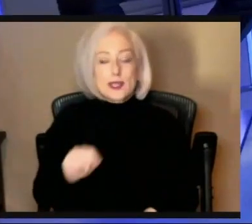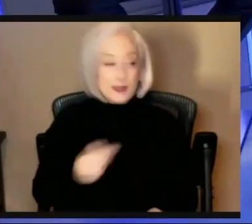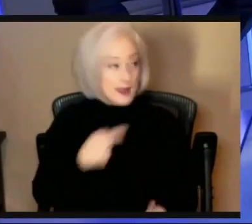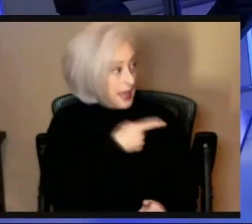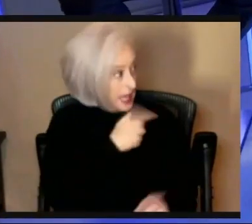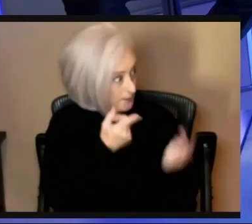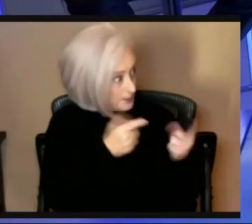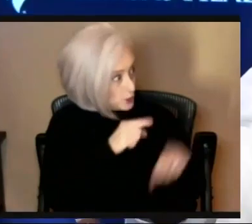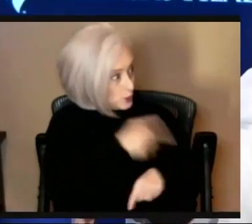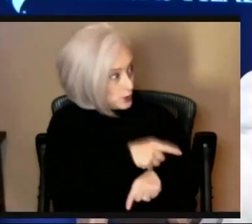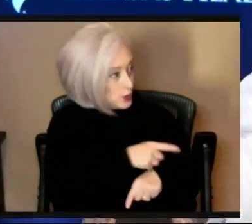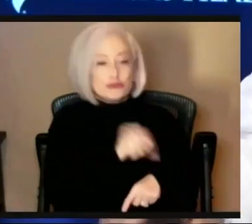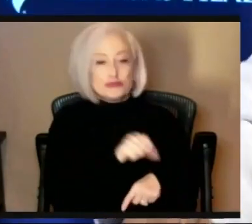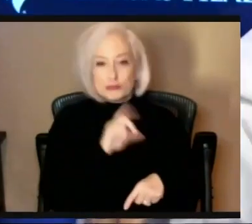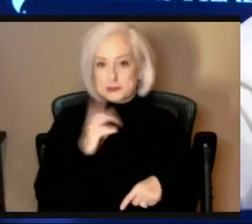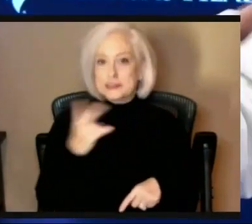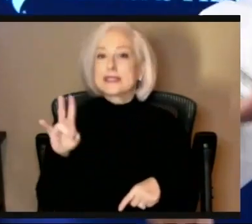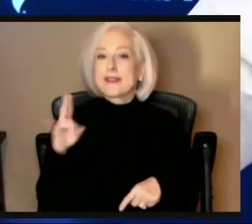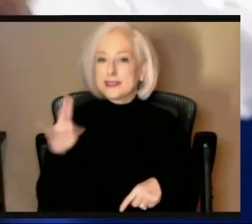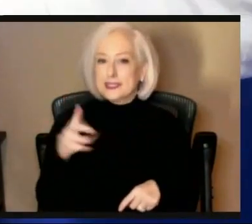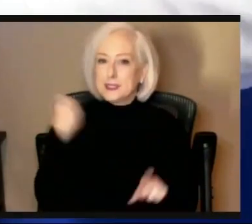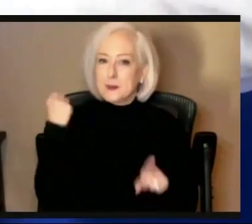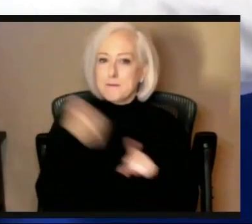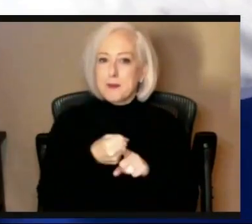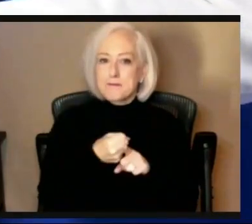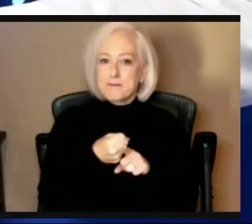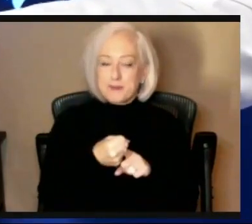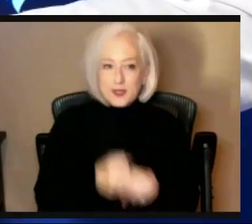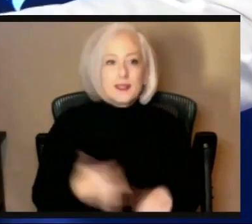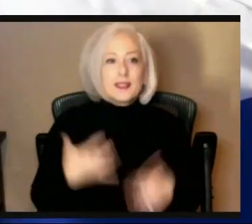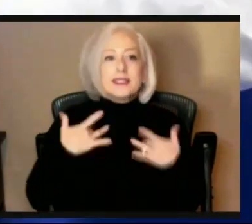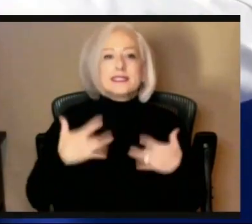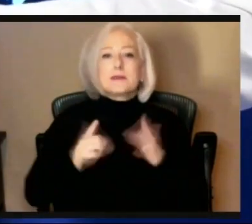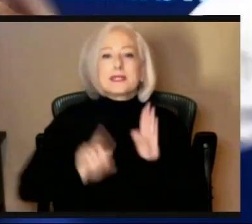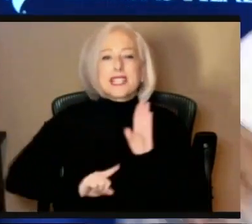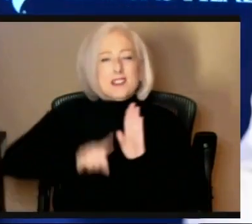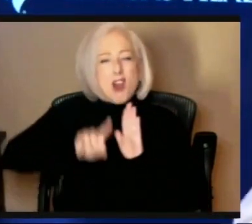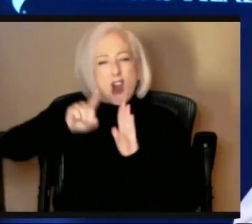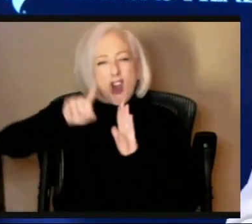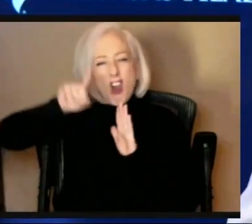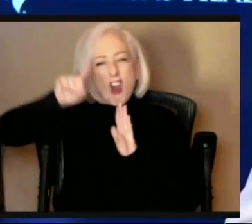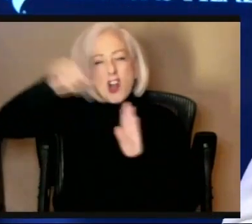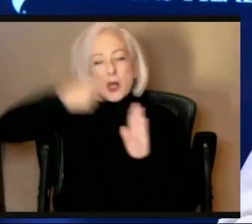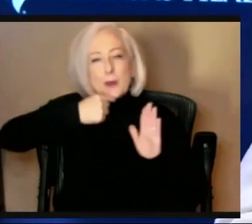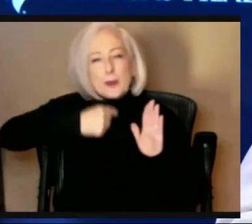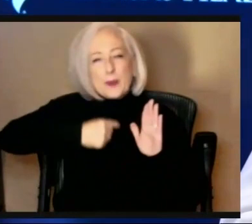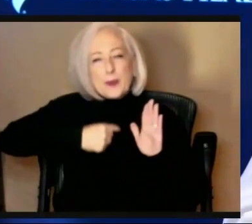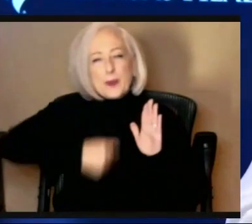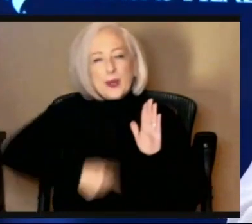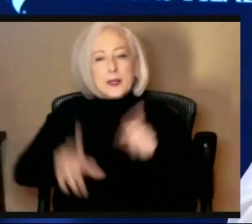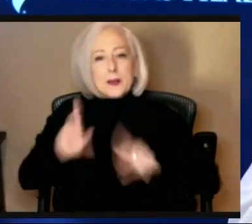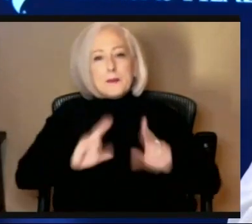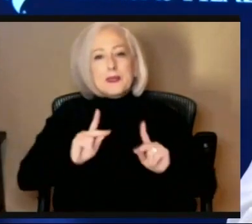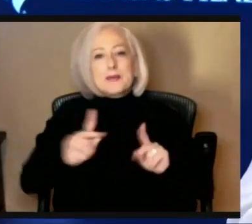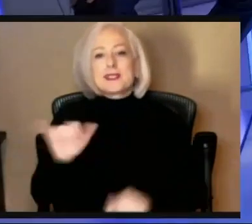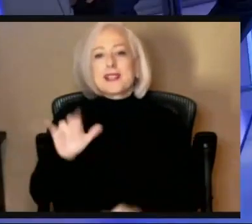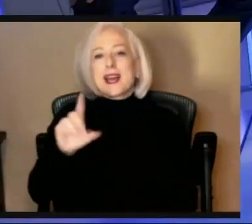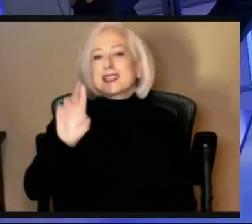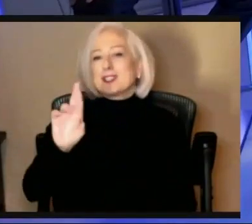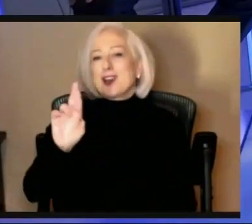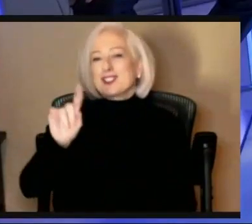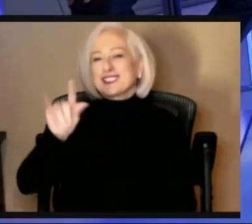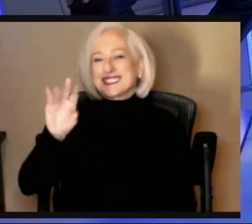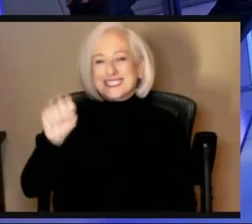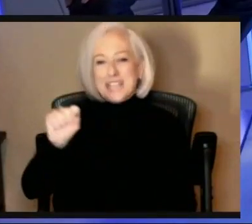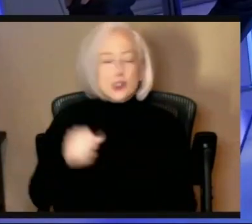and- there it goes. And it's usually in very tall, slender folks, just like Dr. Stites here. yeah, that's what we I said. missed on the